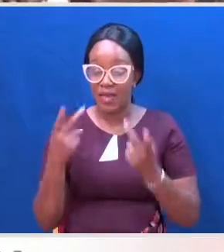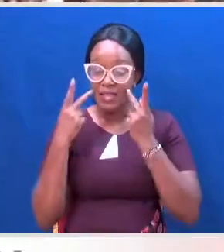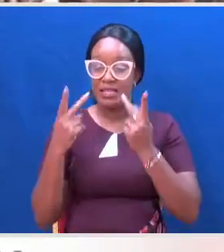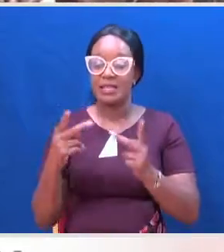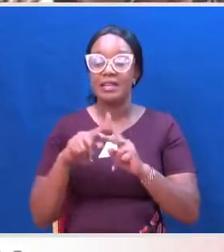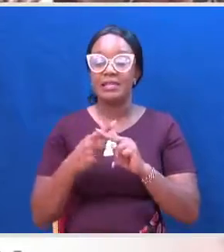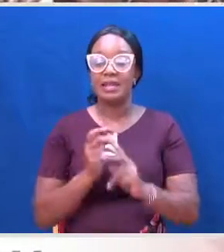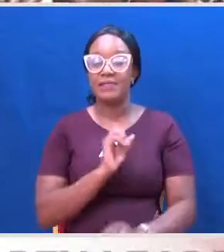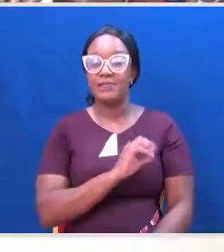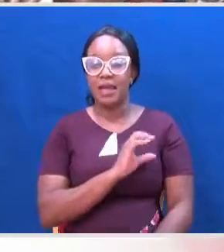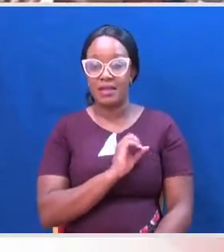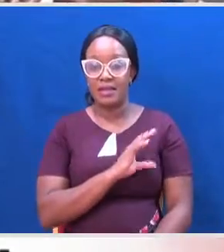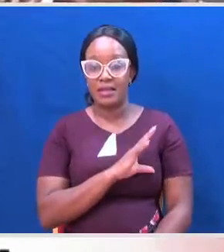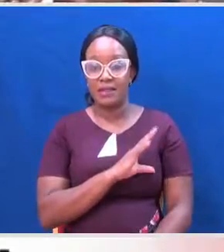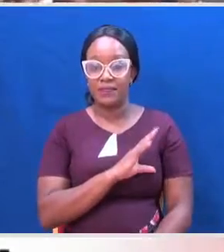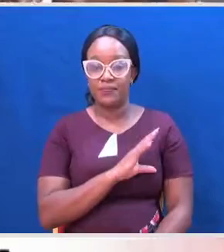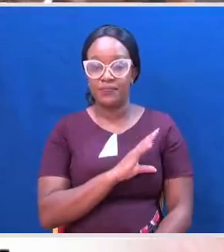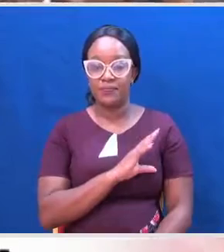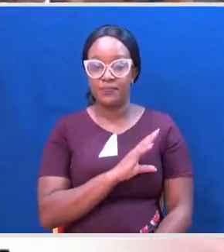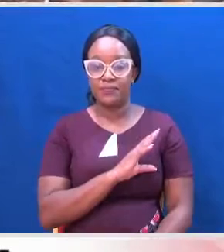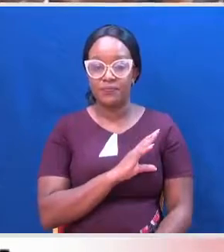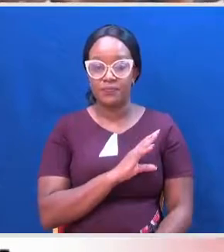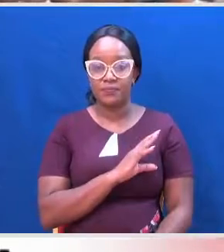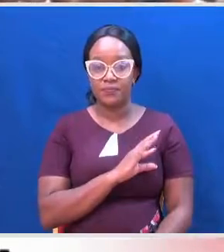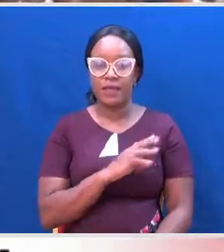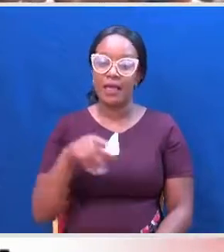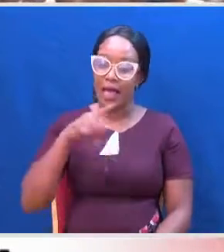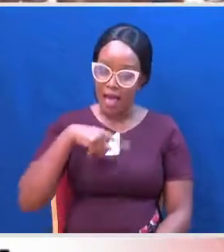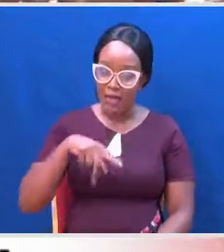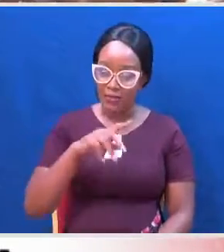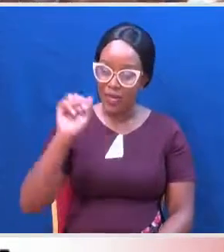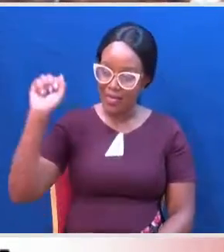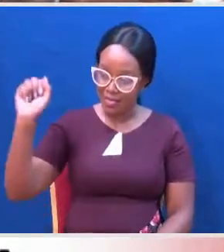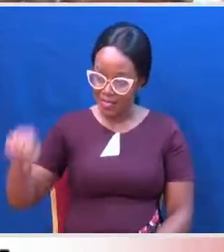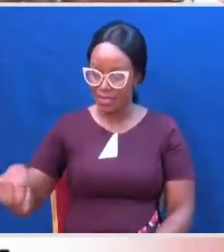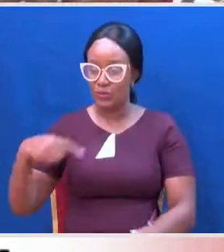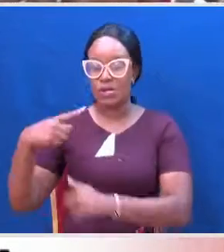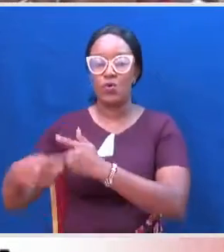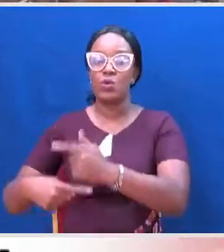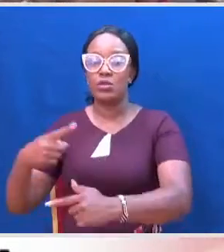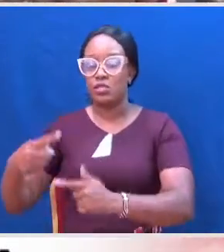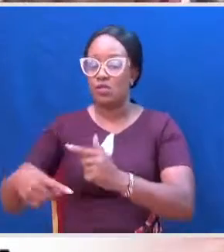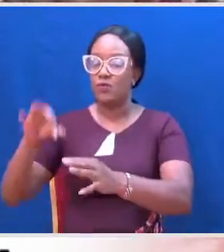kuogopa. Nasema wanasema no pale, sisi tuseme yes, tukurana na wewe kwa debe.